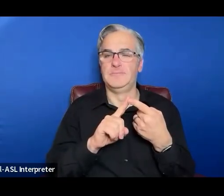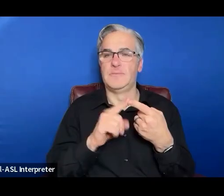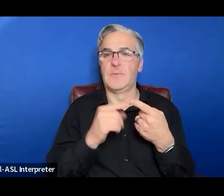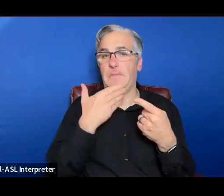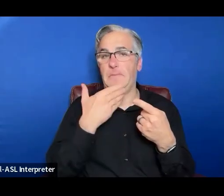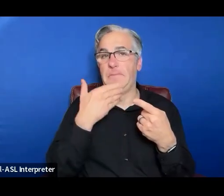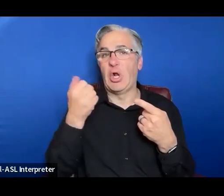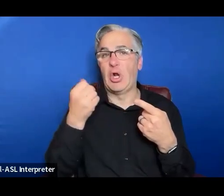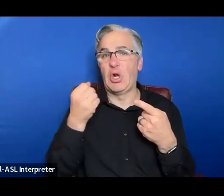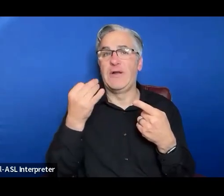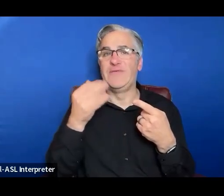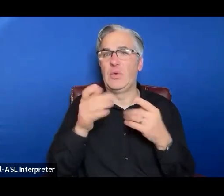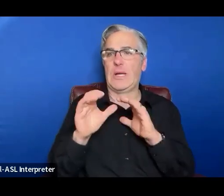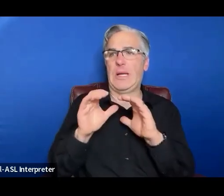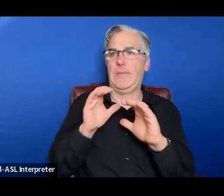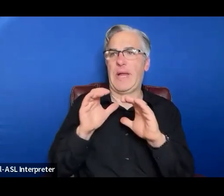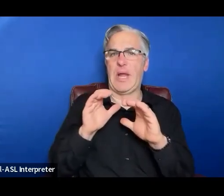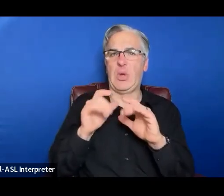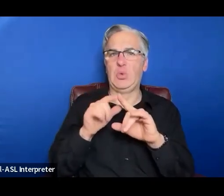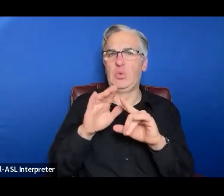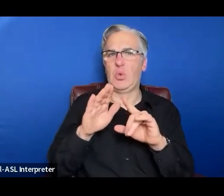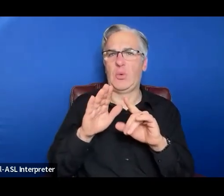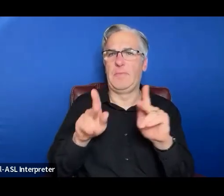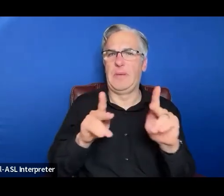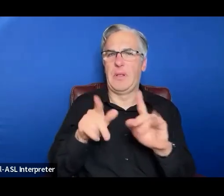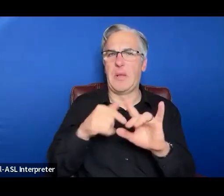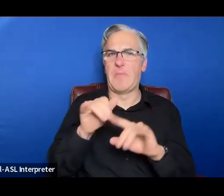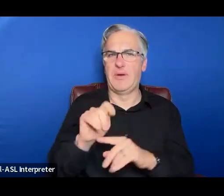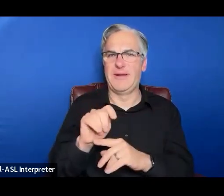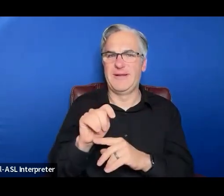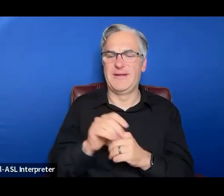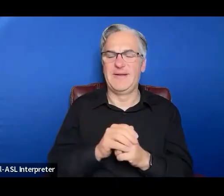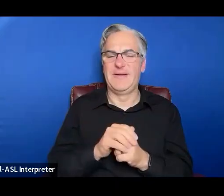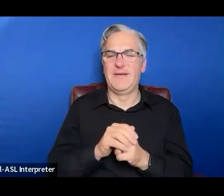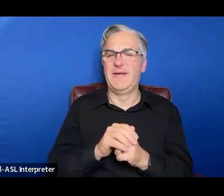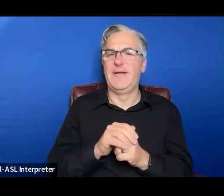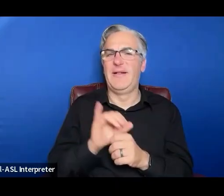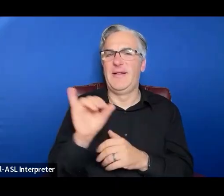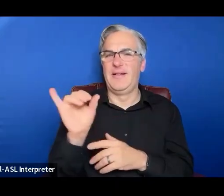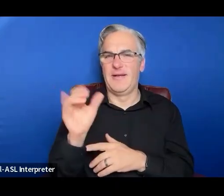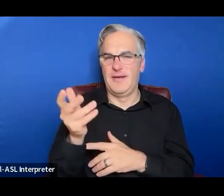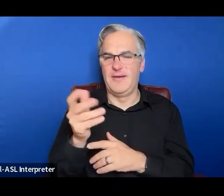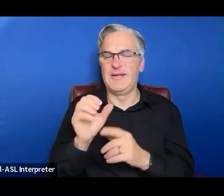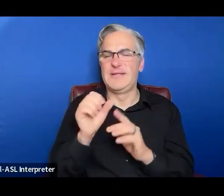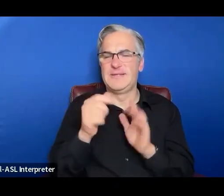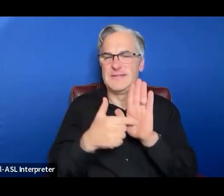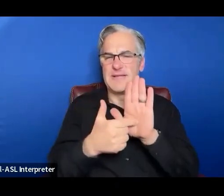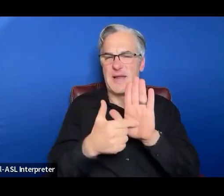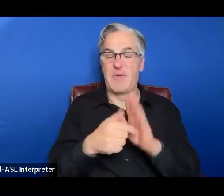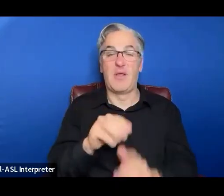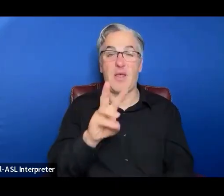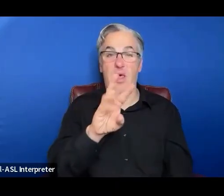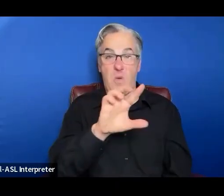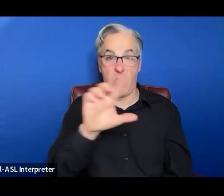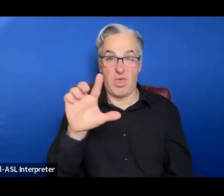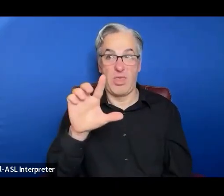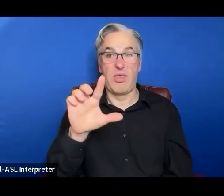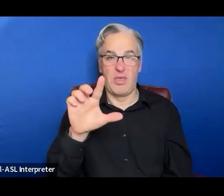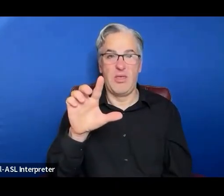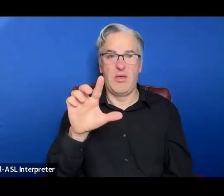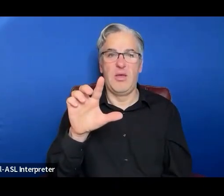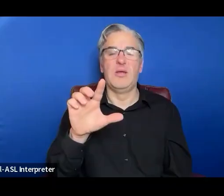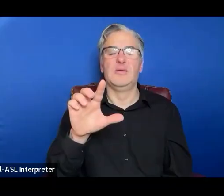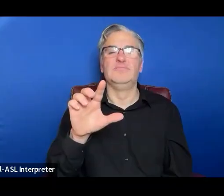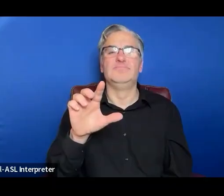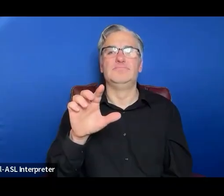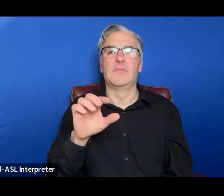better if you communicate to your people about them. So if, for example, you do a will, you want